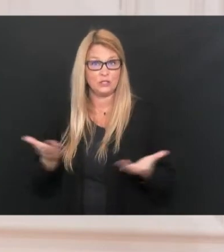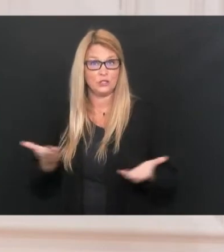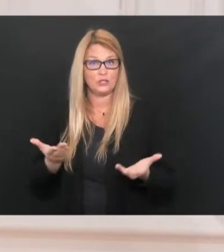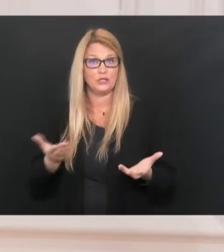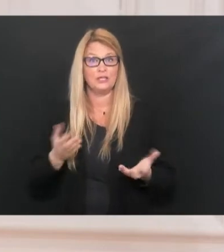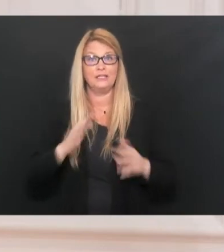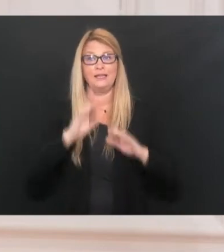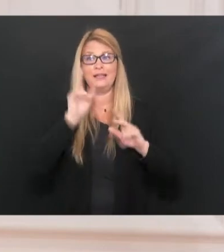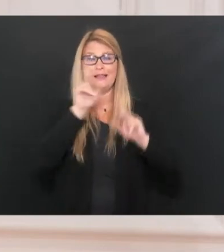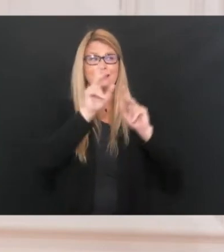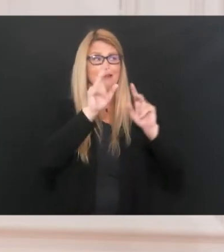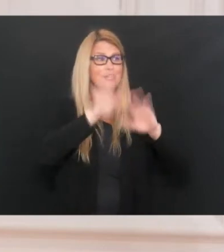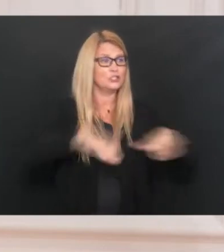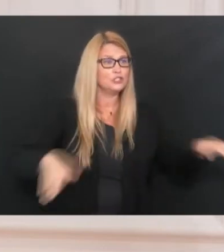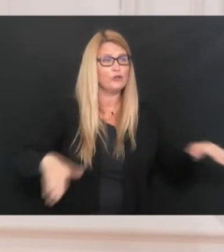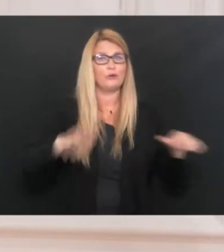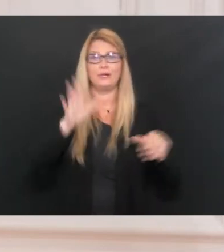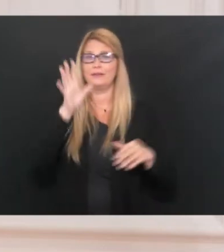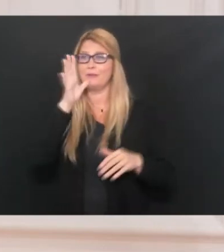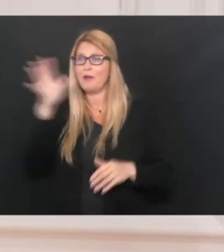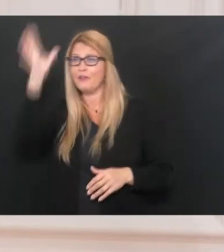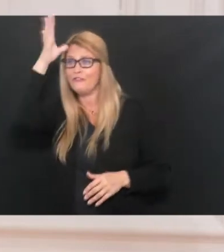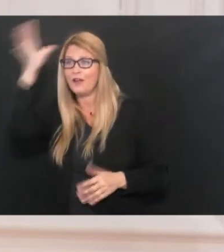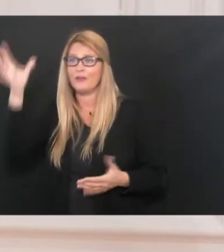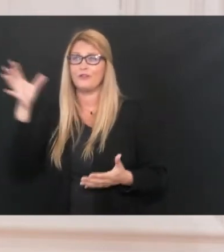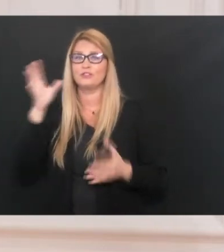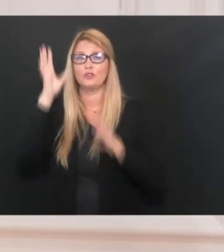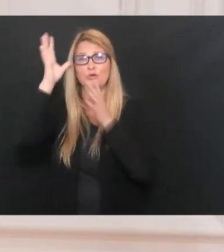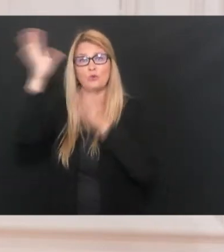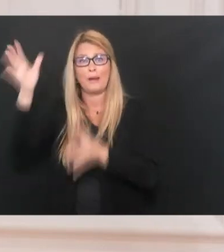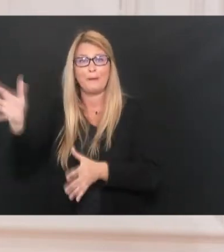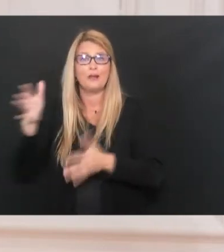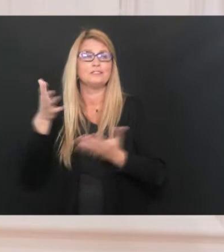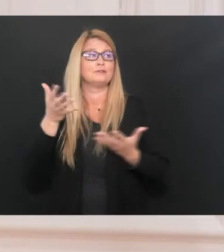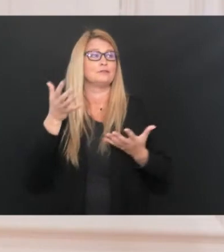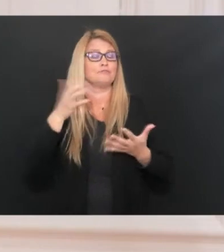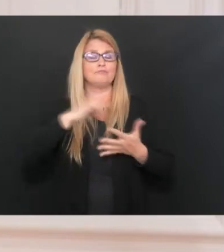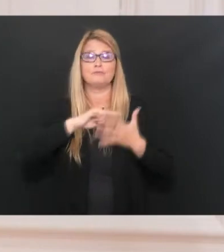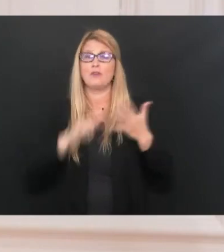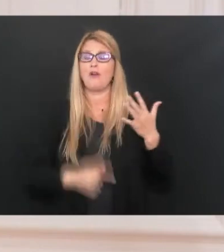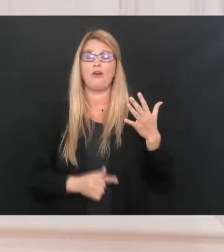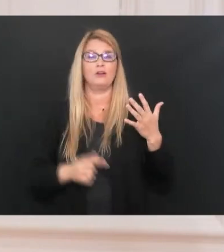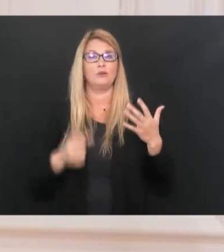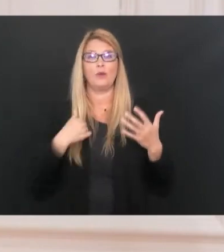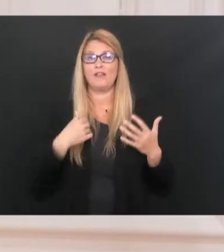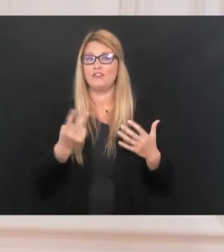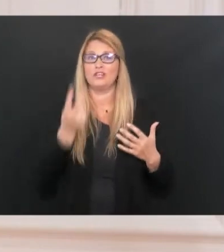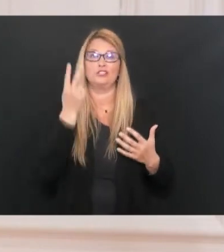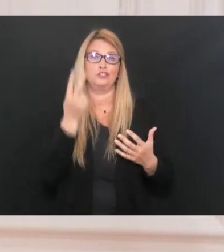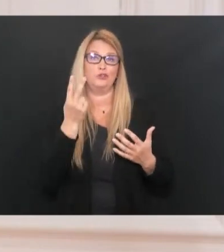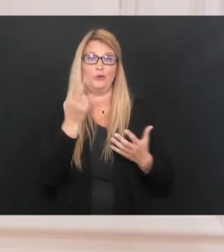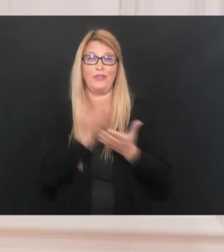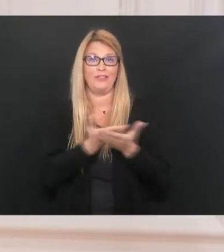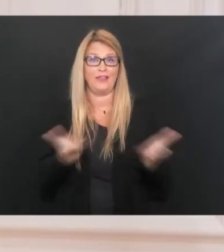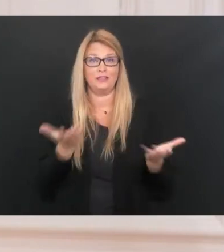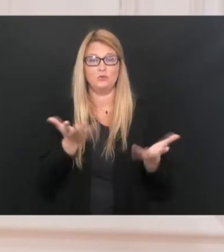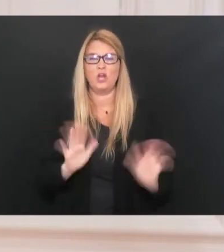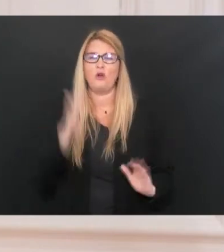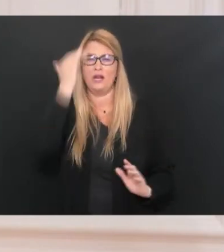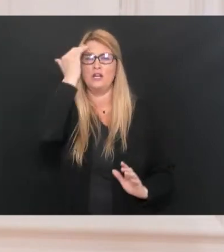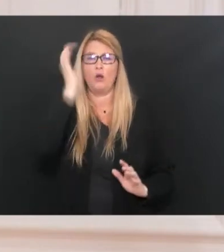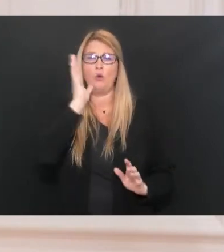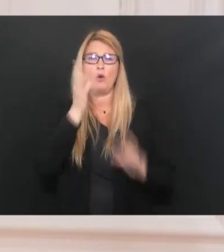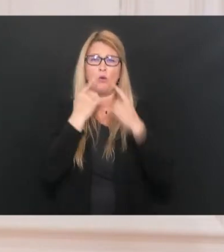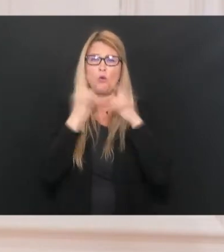our children, our moms, our dads, our grandparents, there's really two strategies that we know work. And